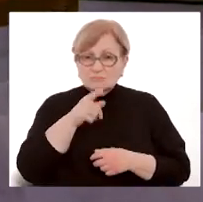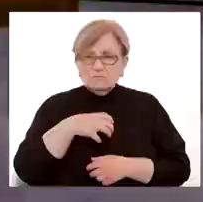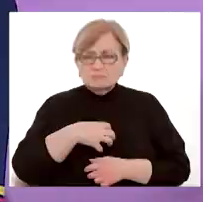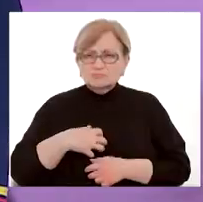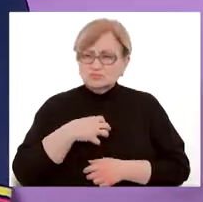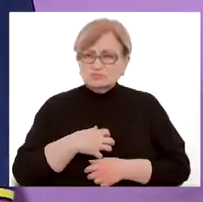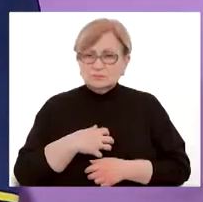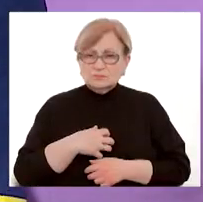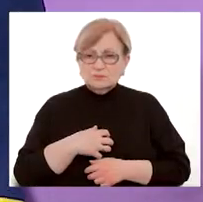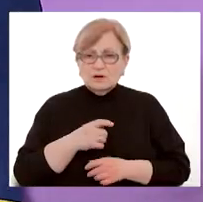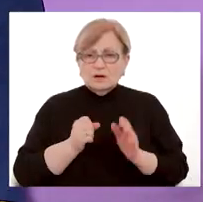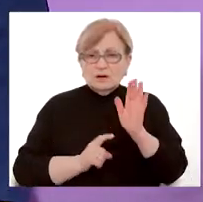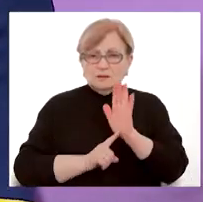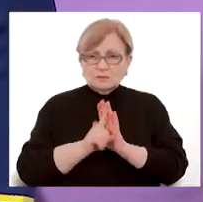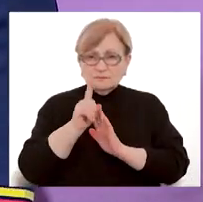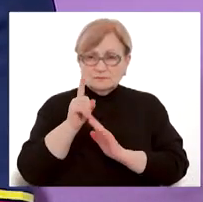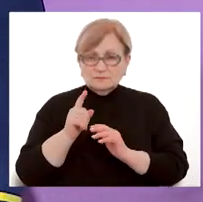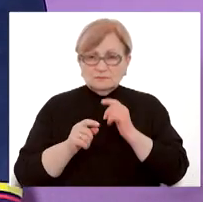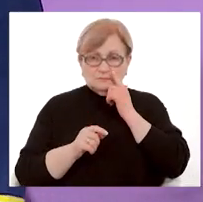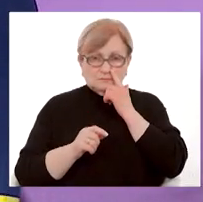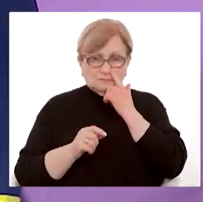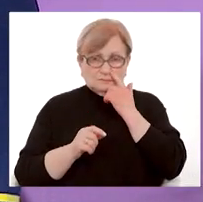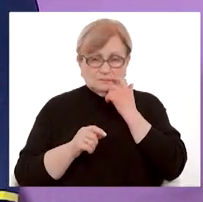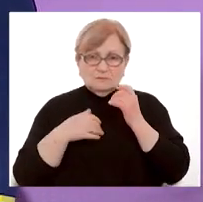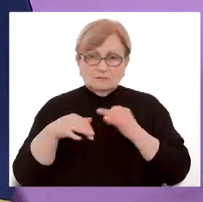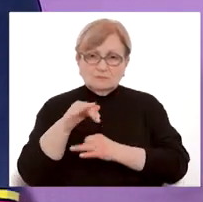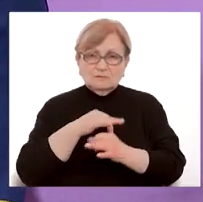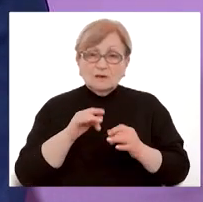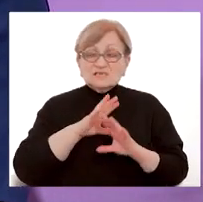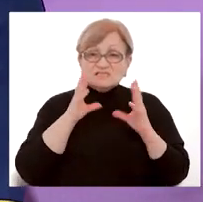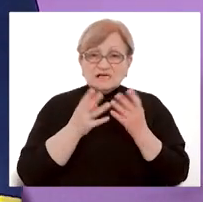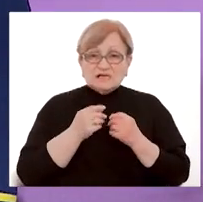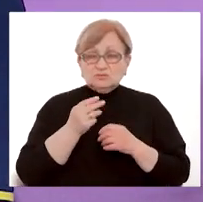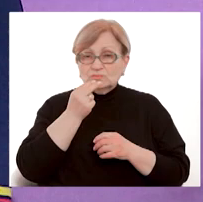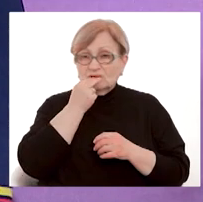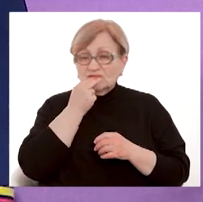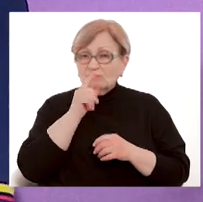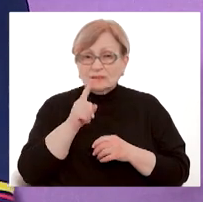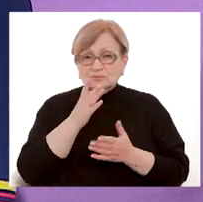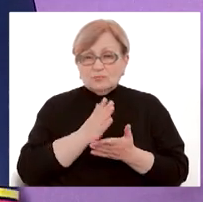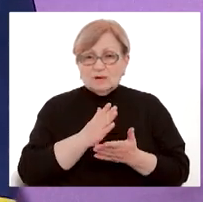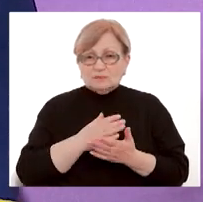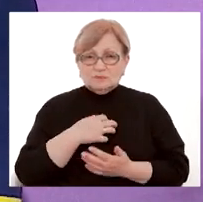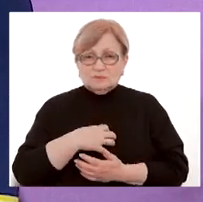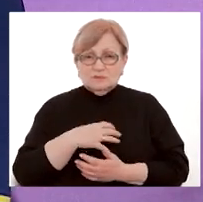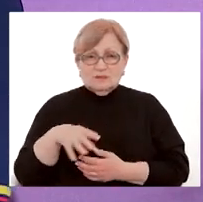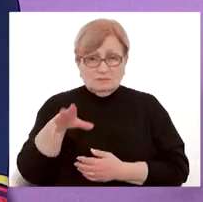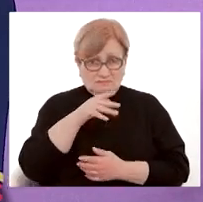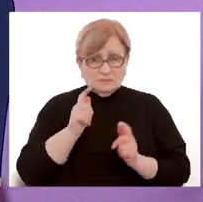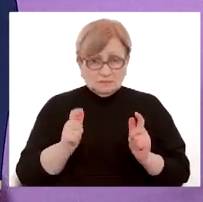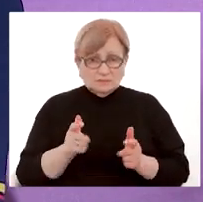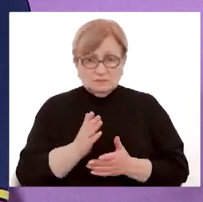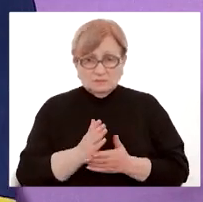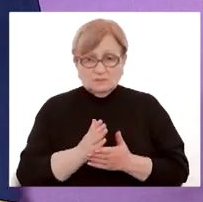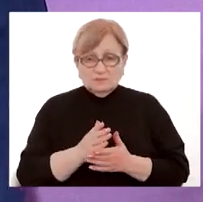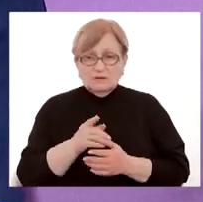Nebas, the Tautaper at Shakutlia, several Visau Brotimas, so called Queba, Latomaris Mishno Lovani, the Roland Dametah Mabit